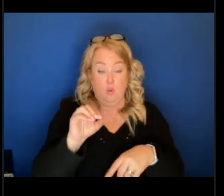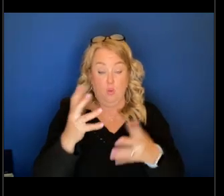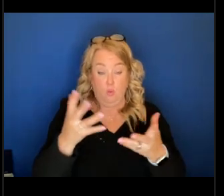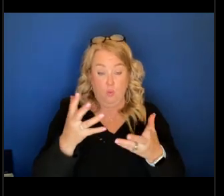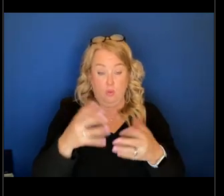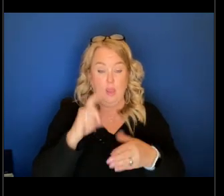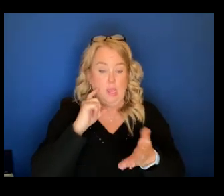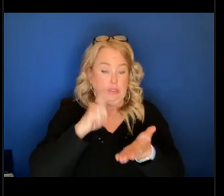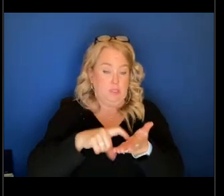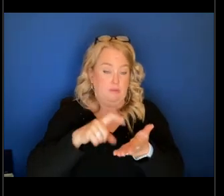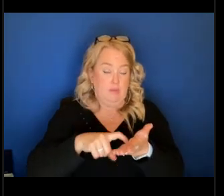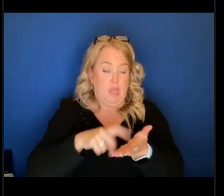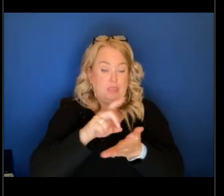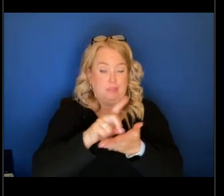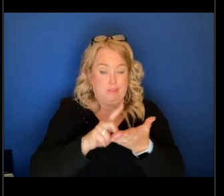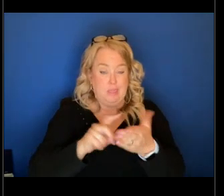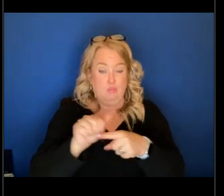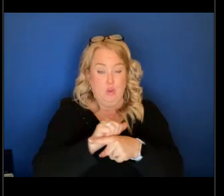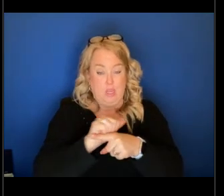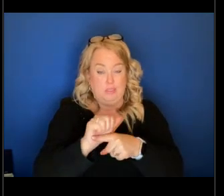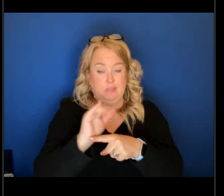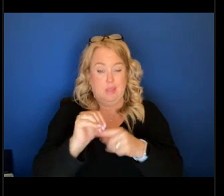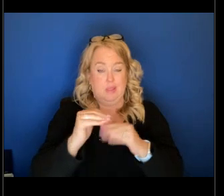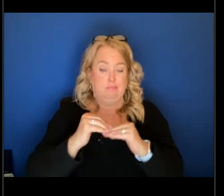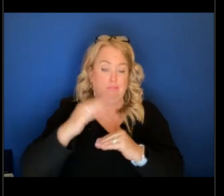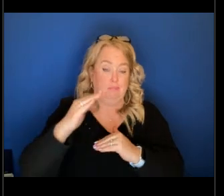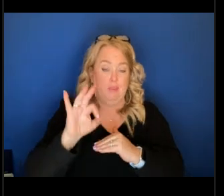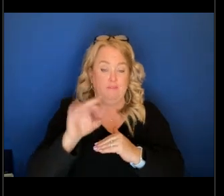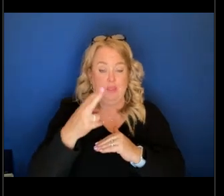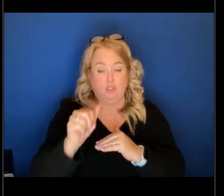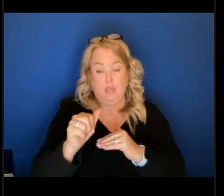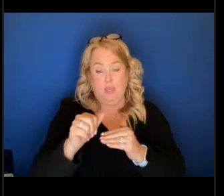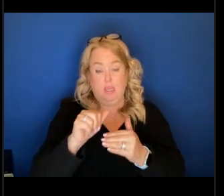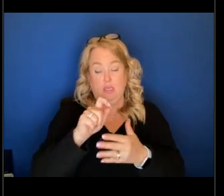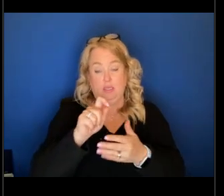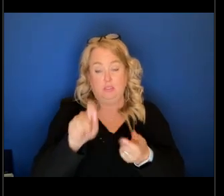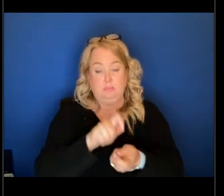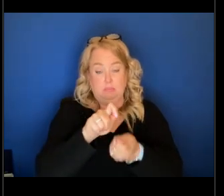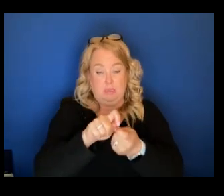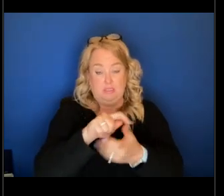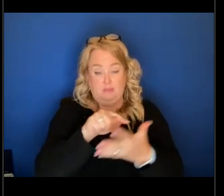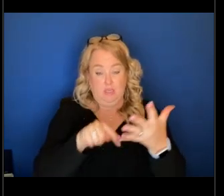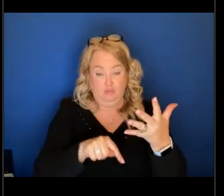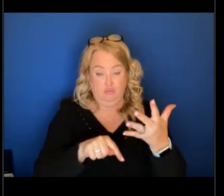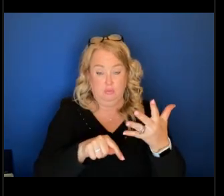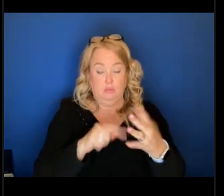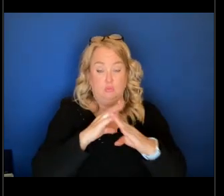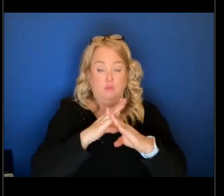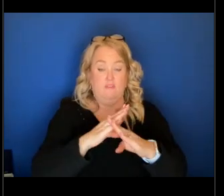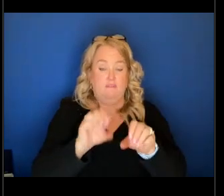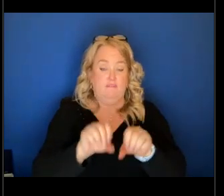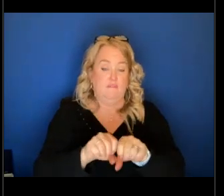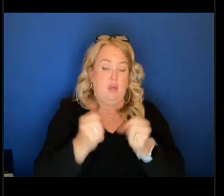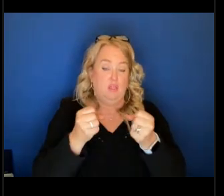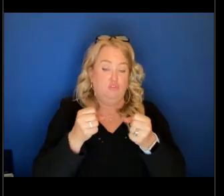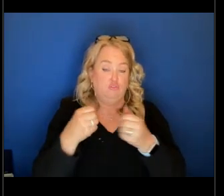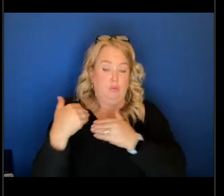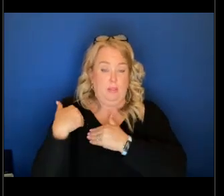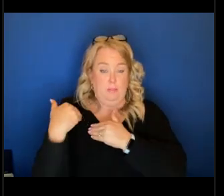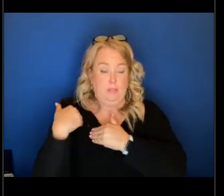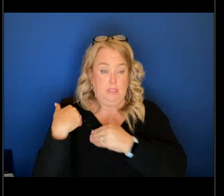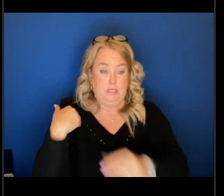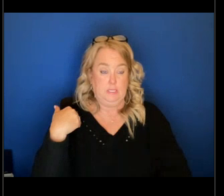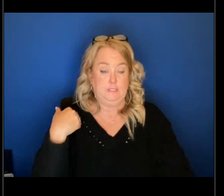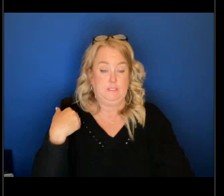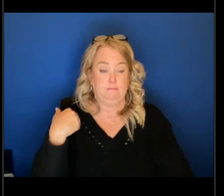ELO, identify design practices that exceed FHA specifications and prevent violation